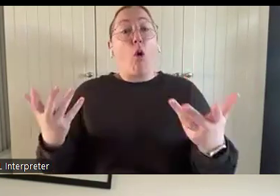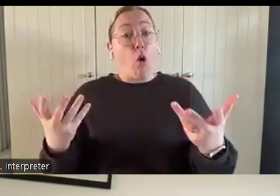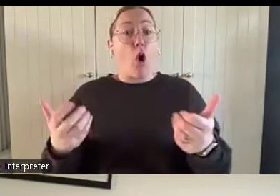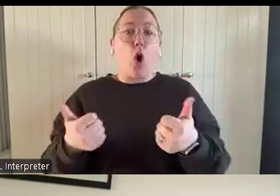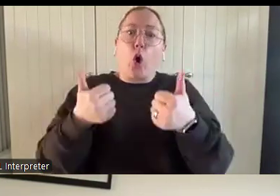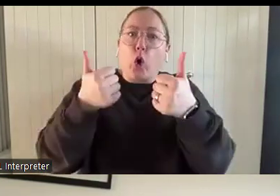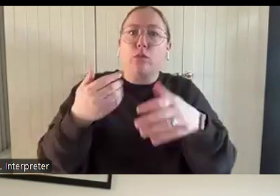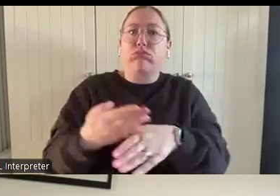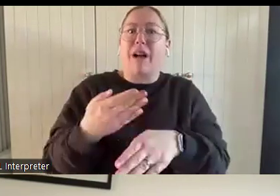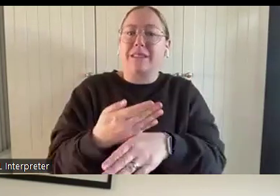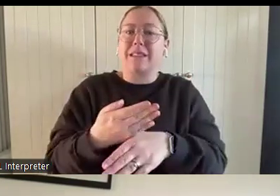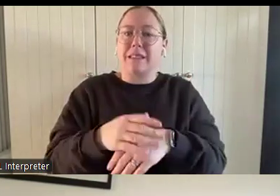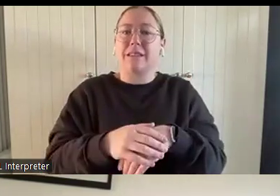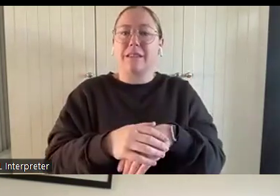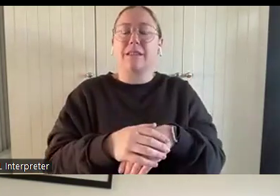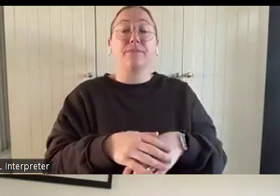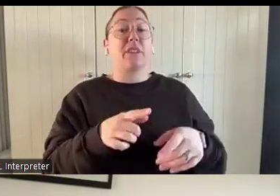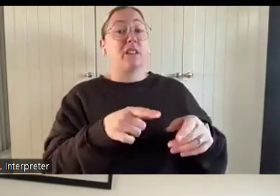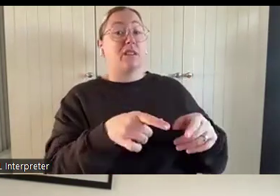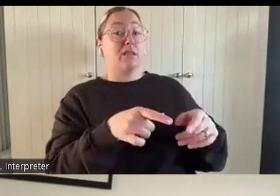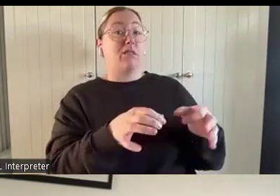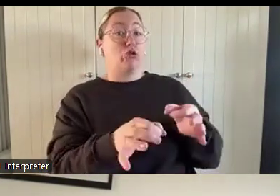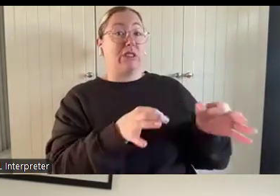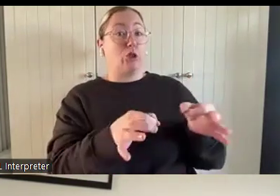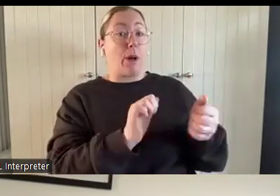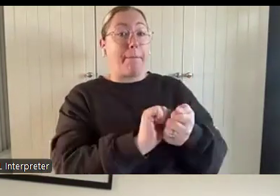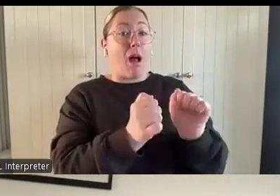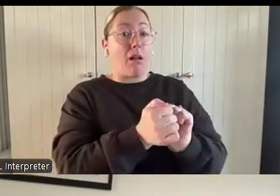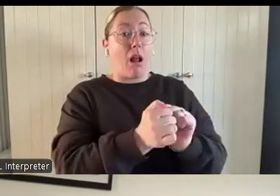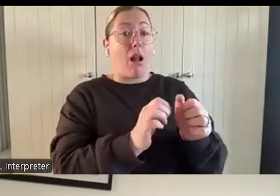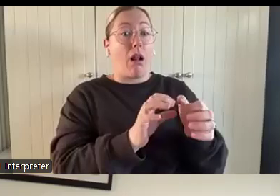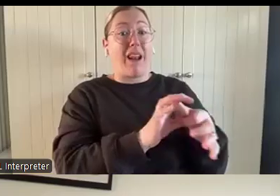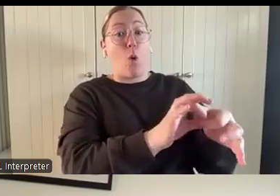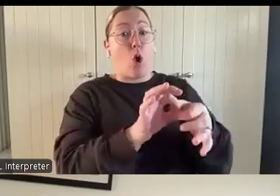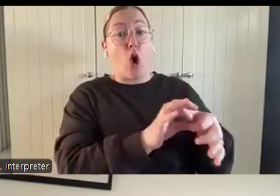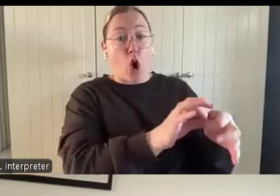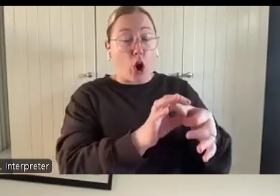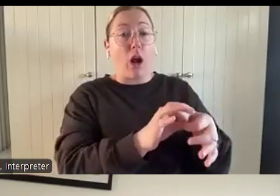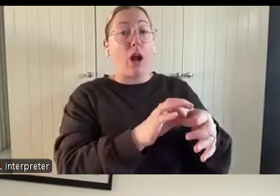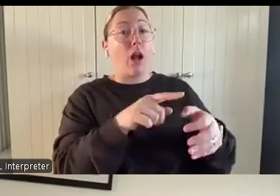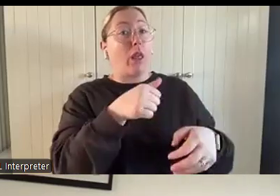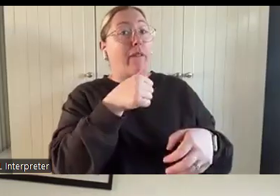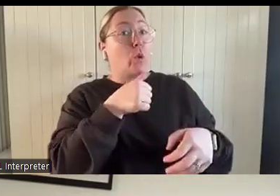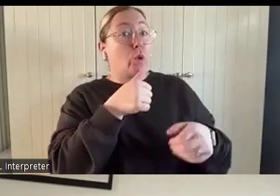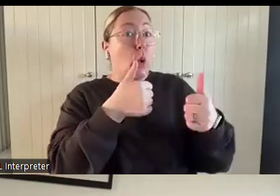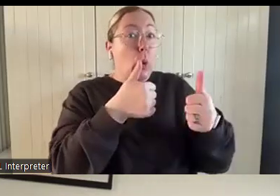network might face as employers or again trying to recruit into their